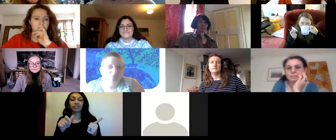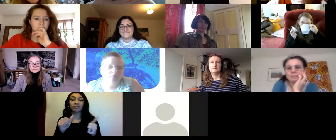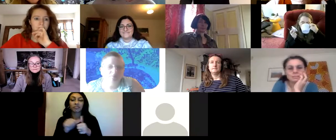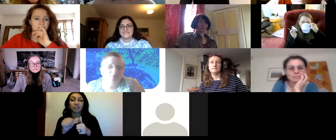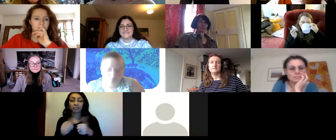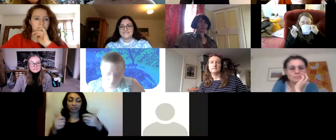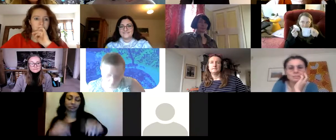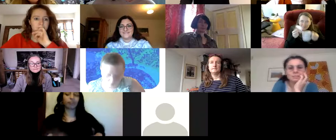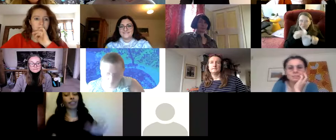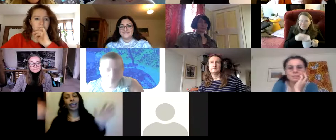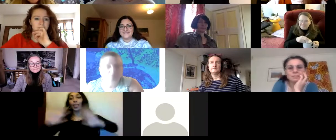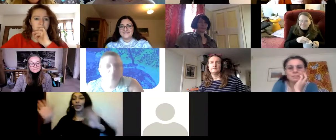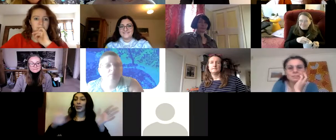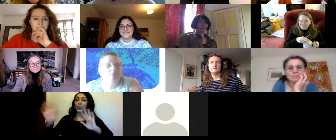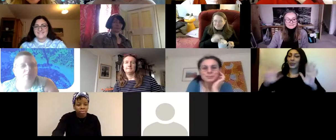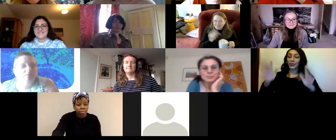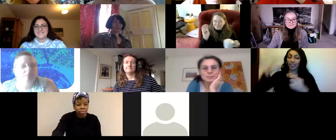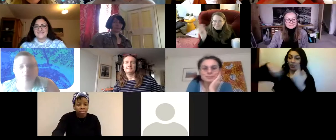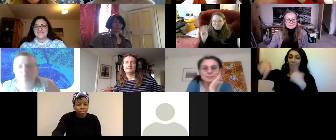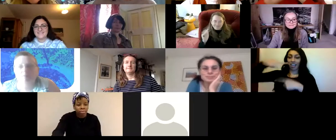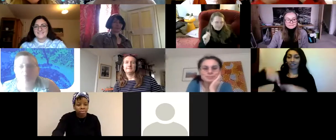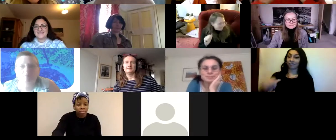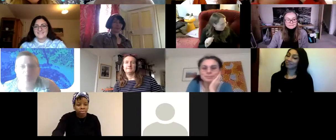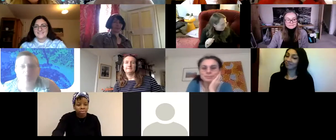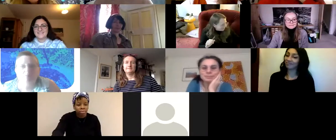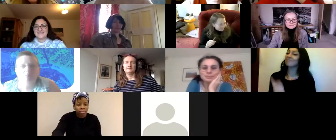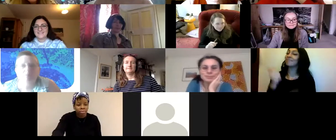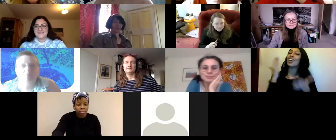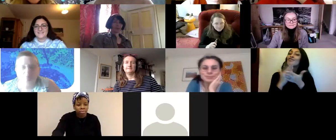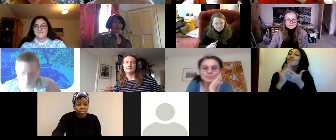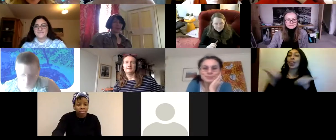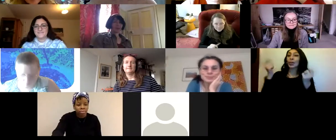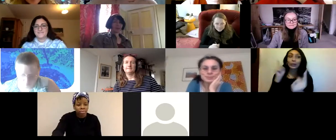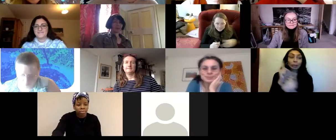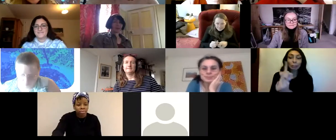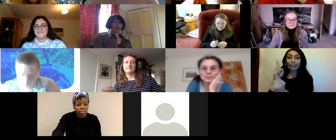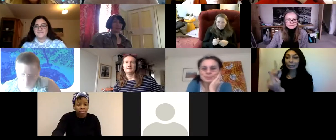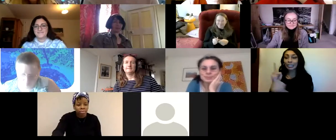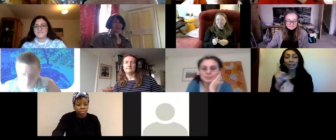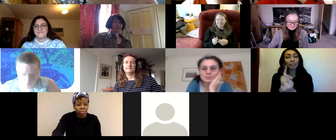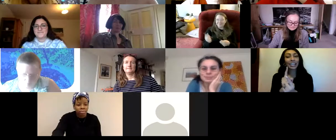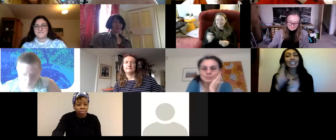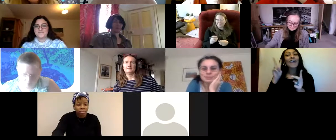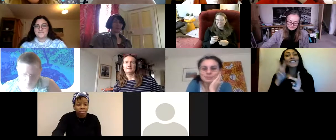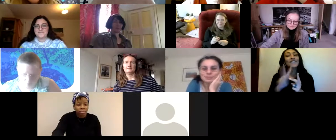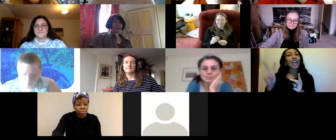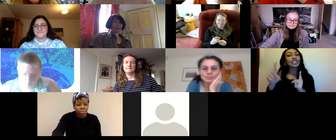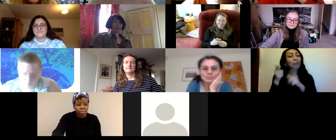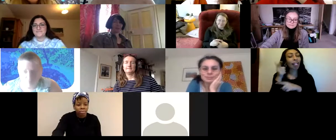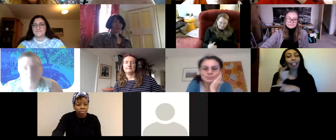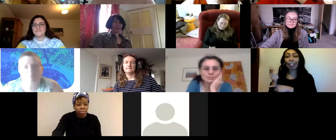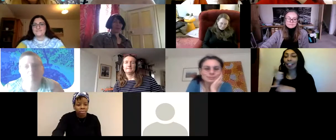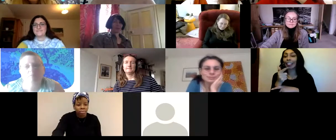Hi everyone. Hello. It's really good to meet you all virtually. I'm the curator at